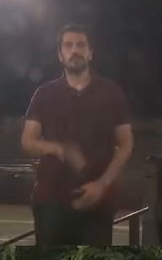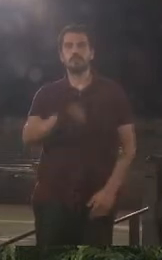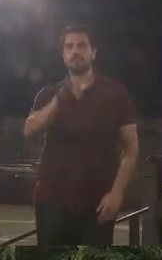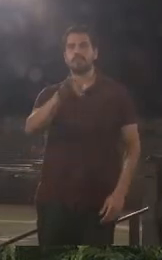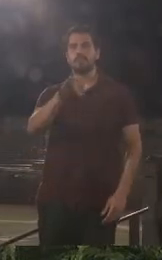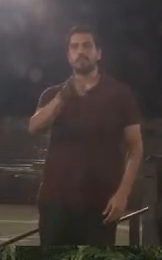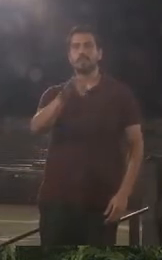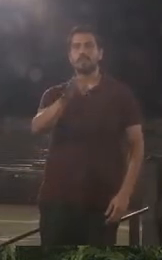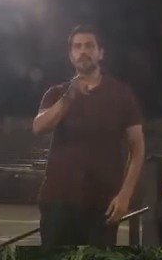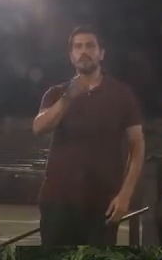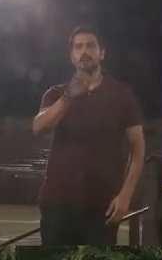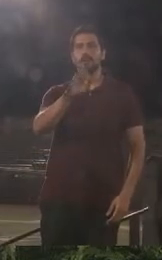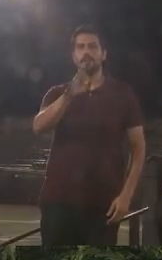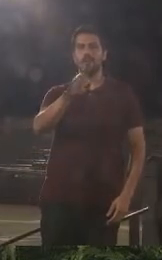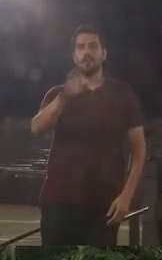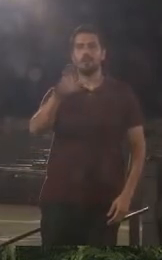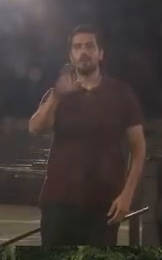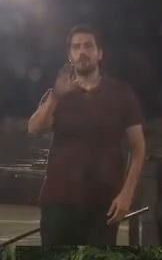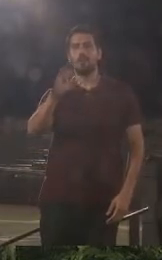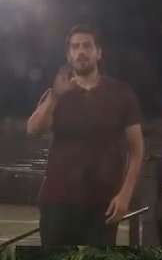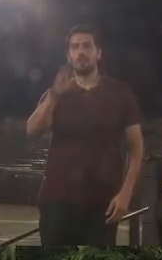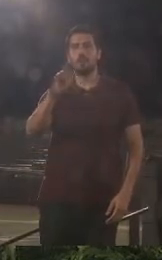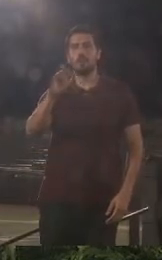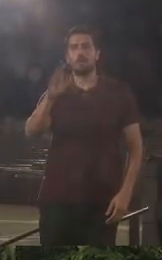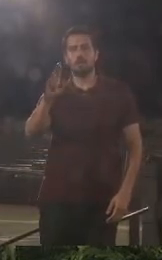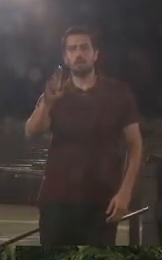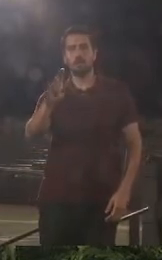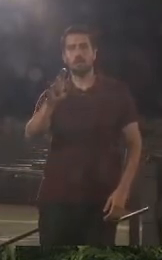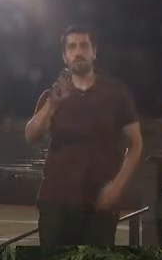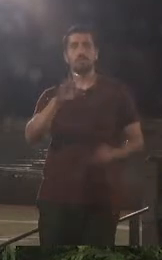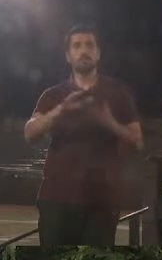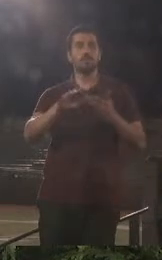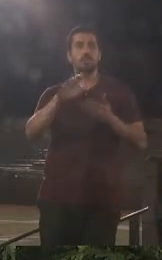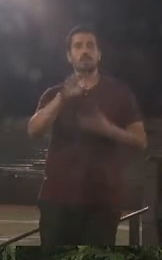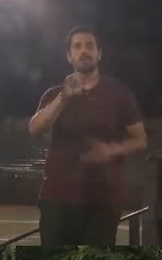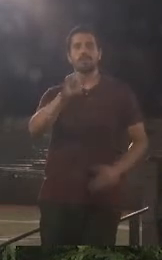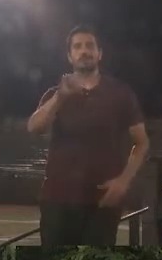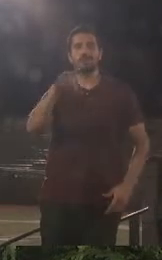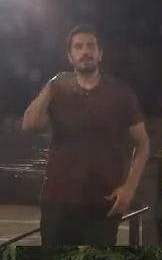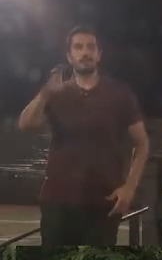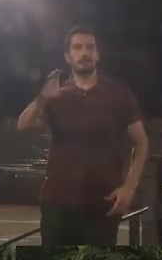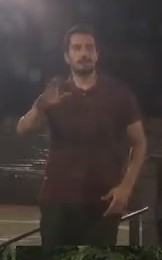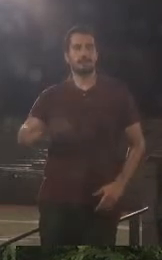Xavion Arnez Crawford will be attending St. Philip's College.